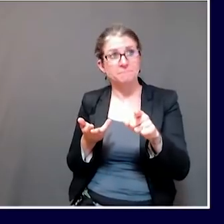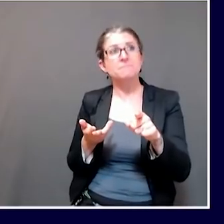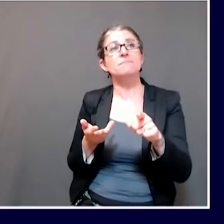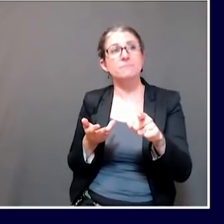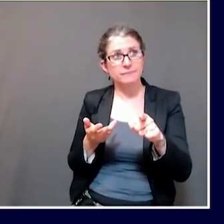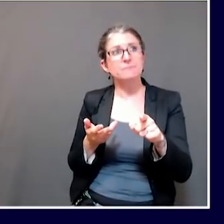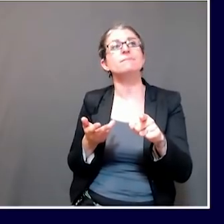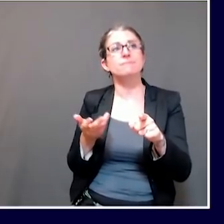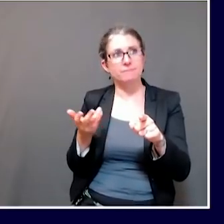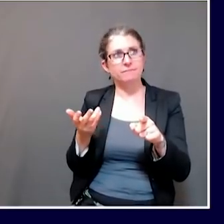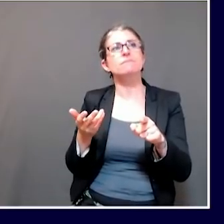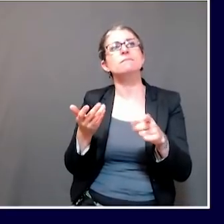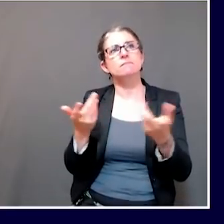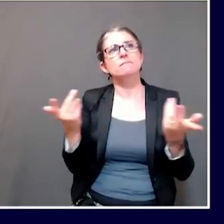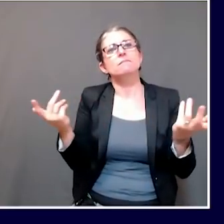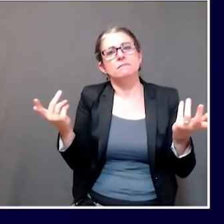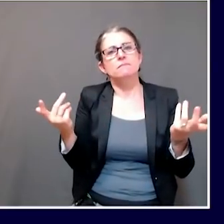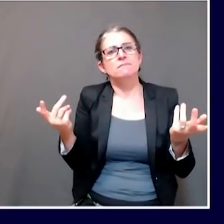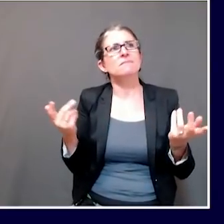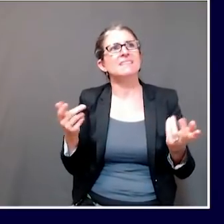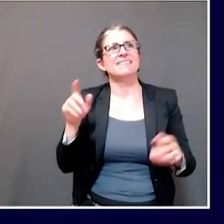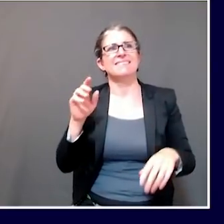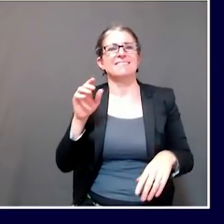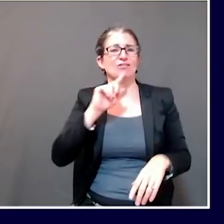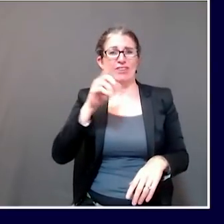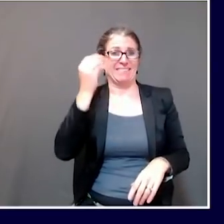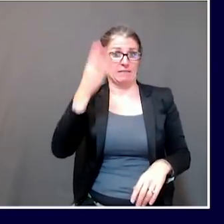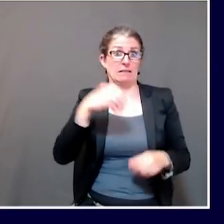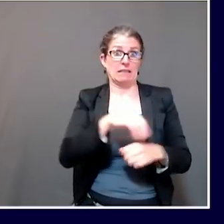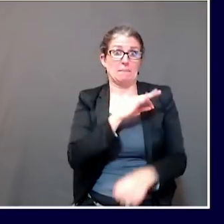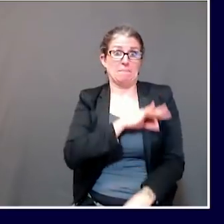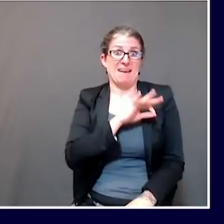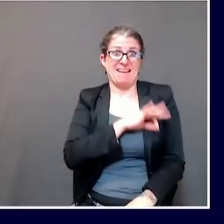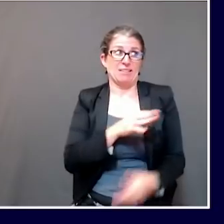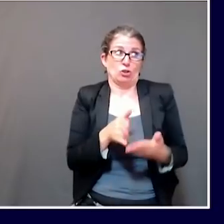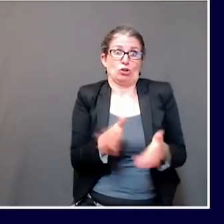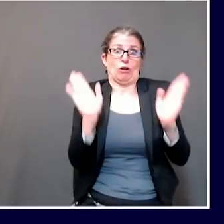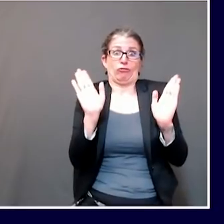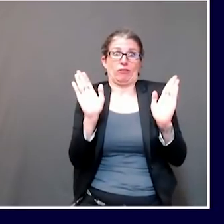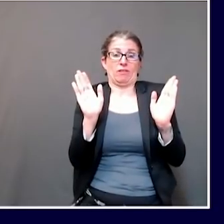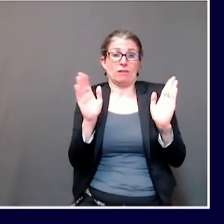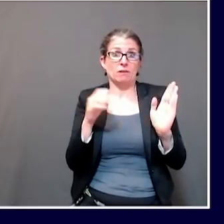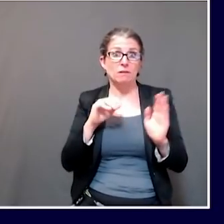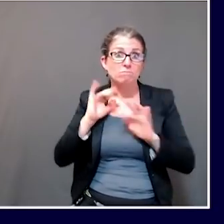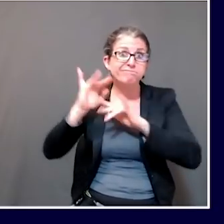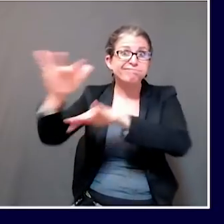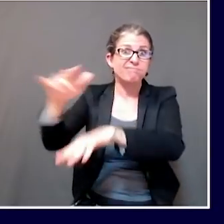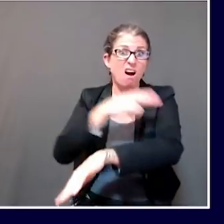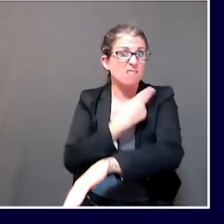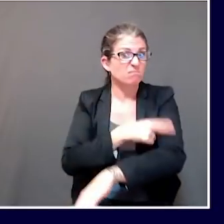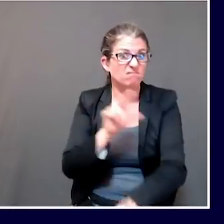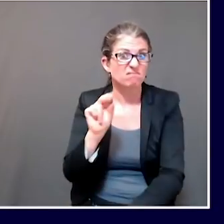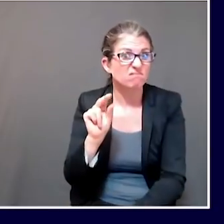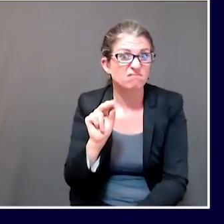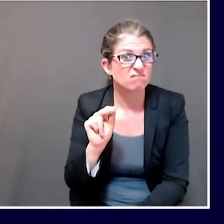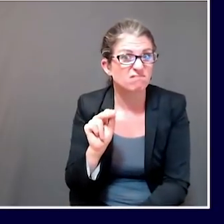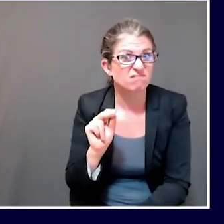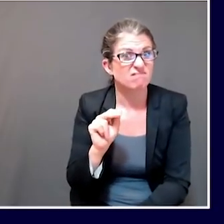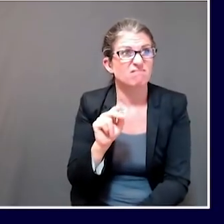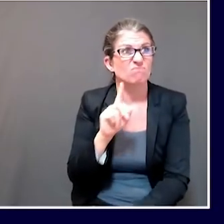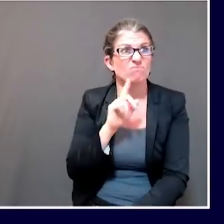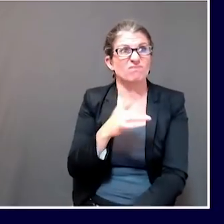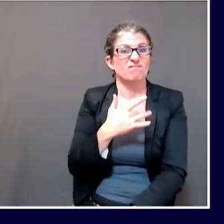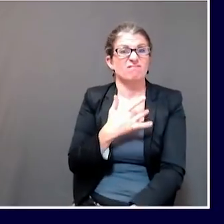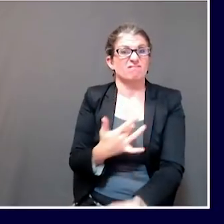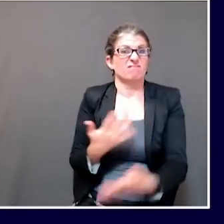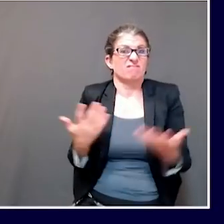overall case trends. So generally speaking, usually around 10 days after somebody has tested